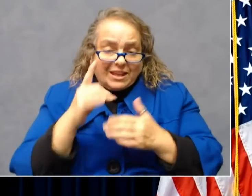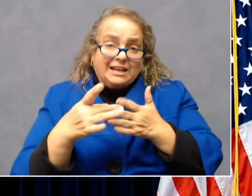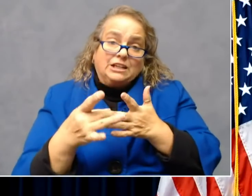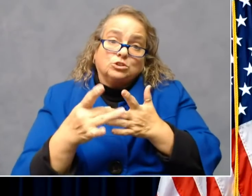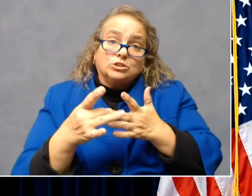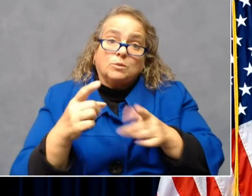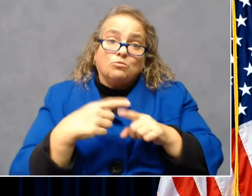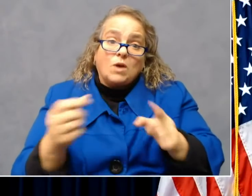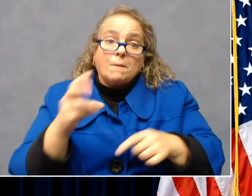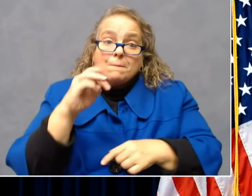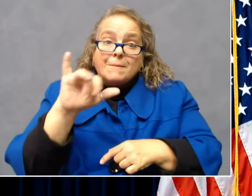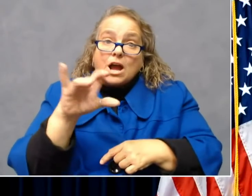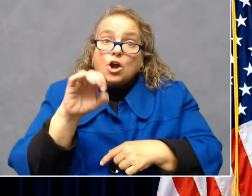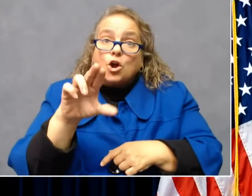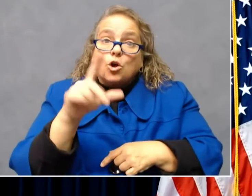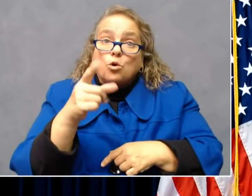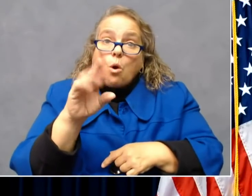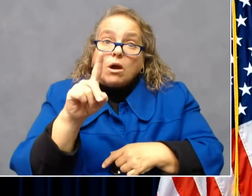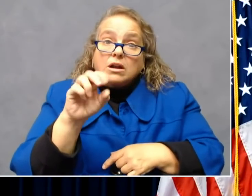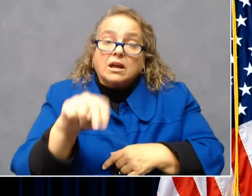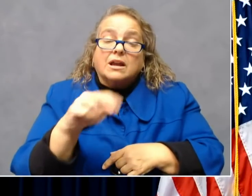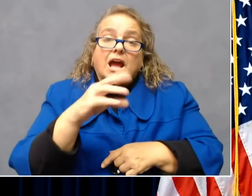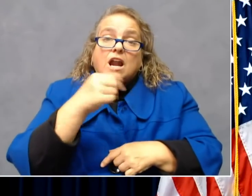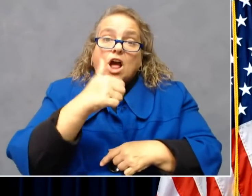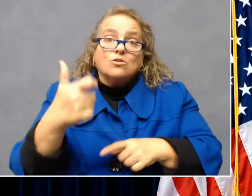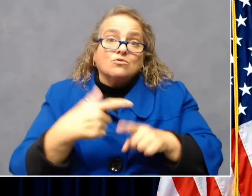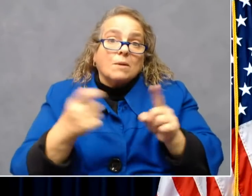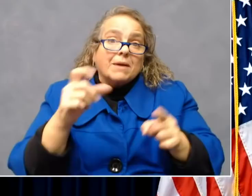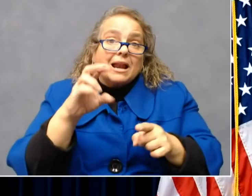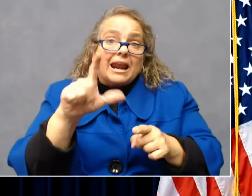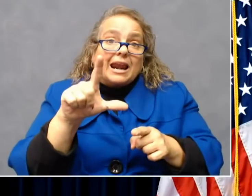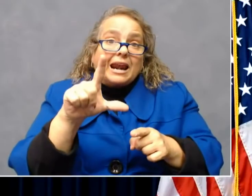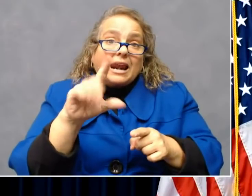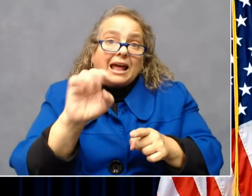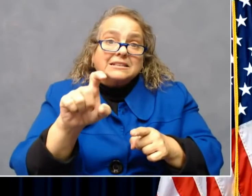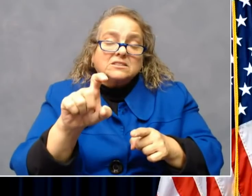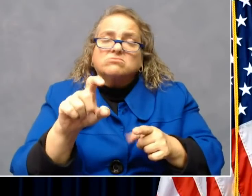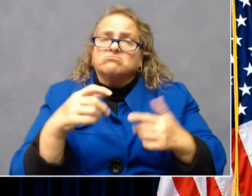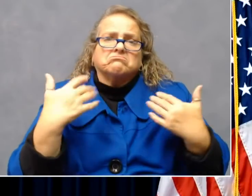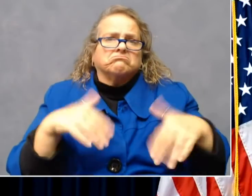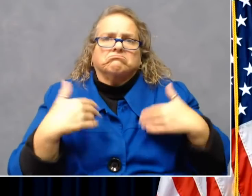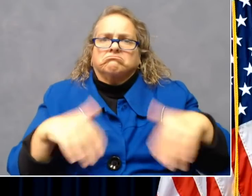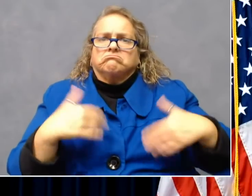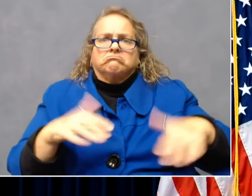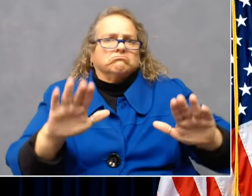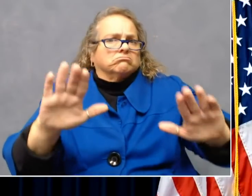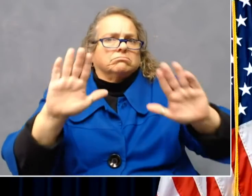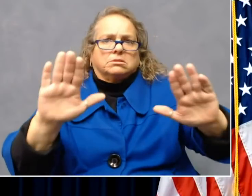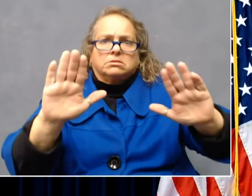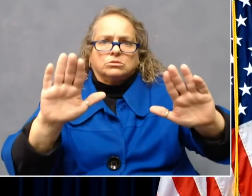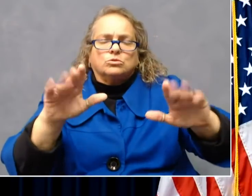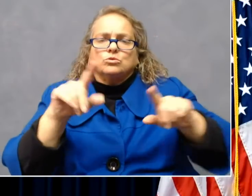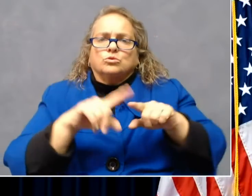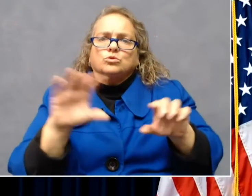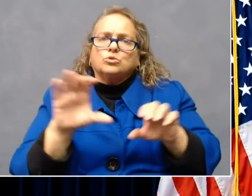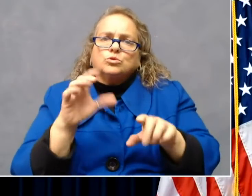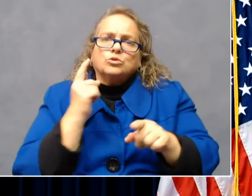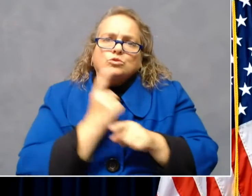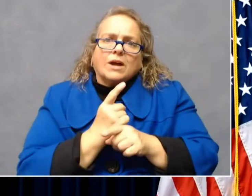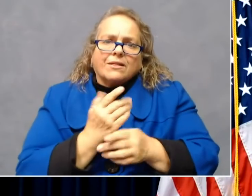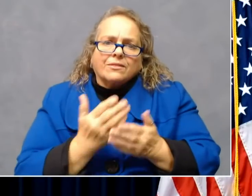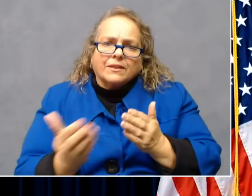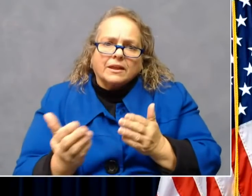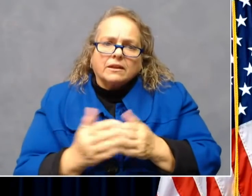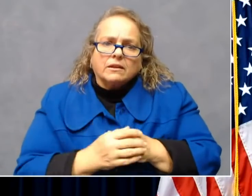and others in Lexington has been exemplary in trying to do the right thing. We talk, I think, every other